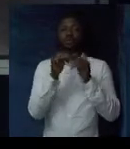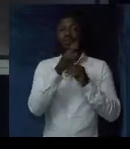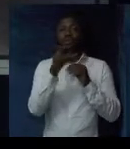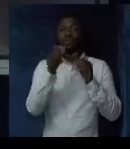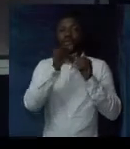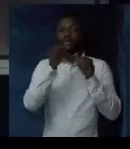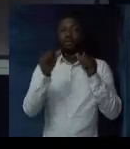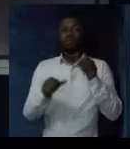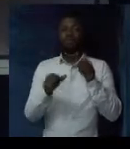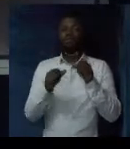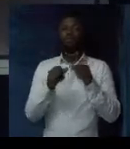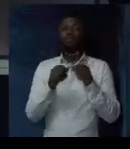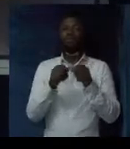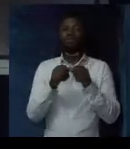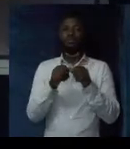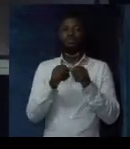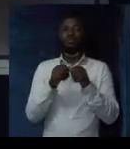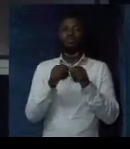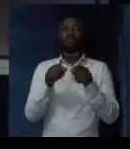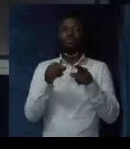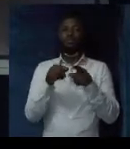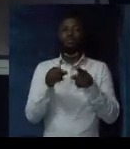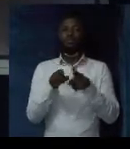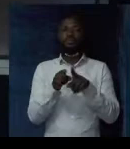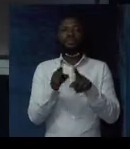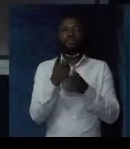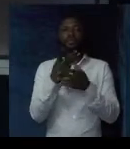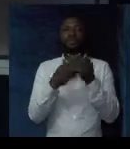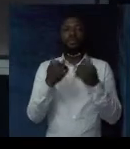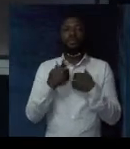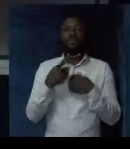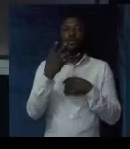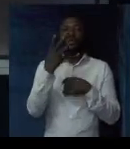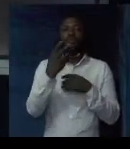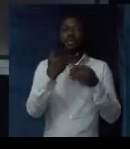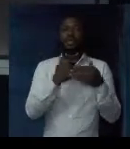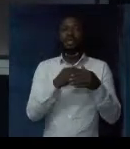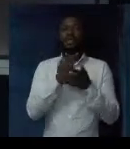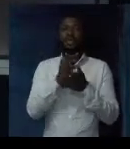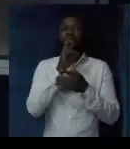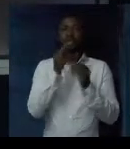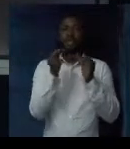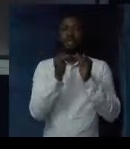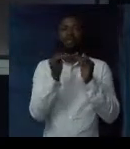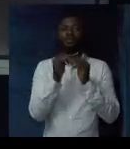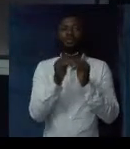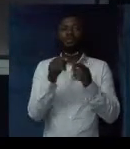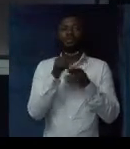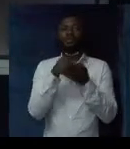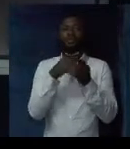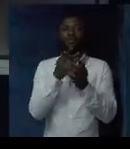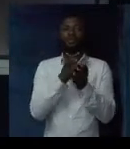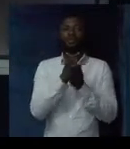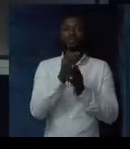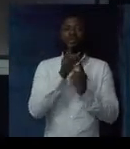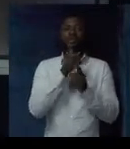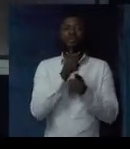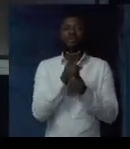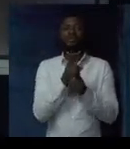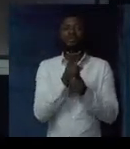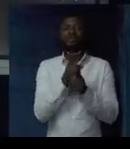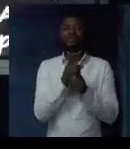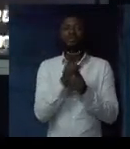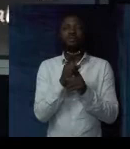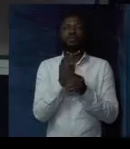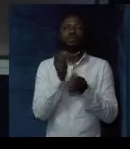4 right angles. So rhombus have 4 sides that are equal, squares also have 4 equal sides. So this is the correct answer, my